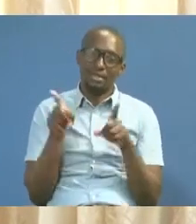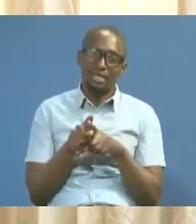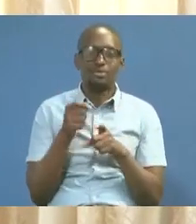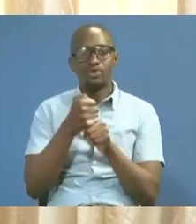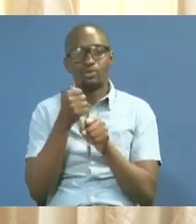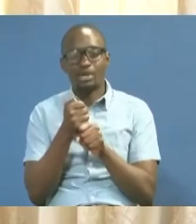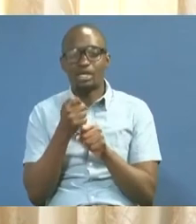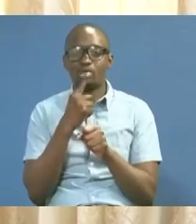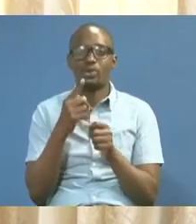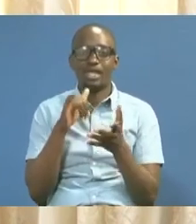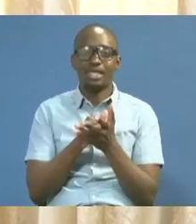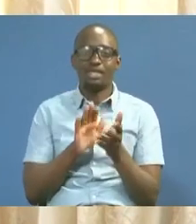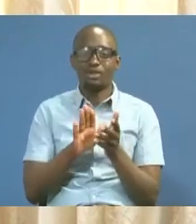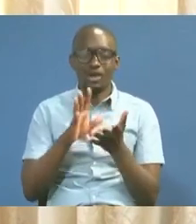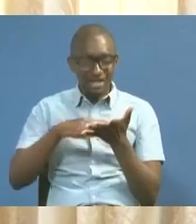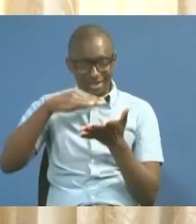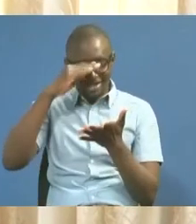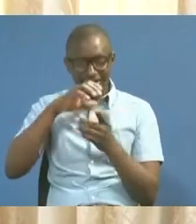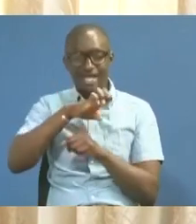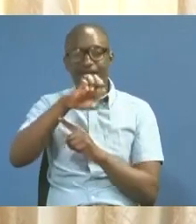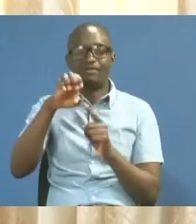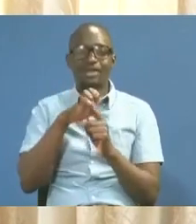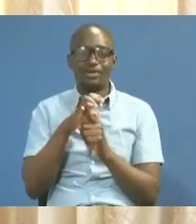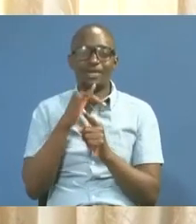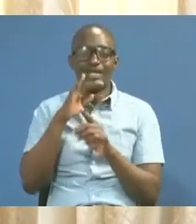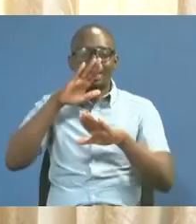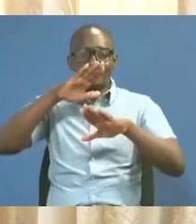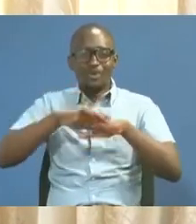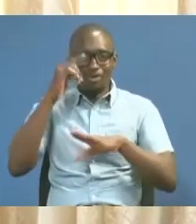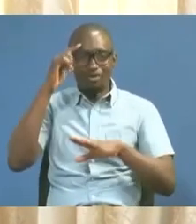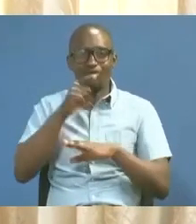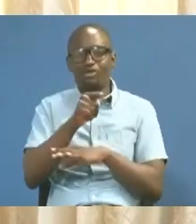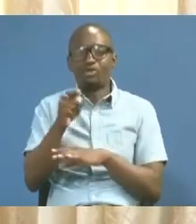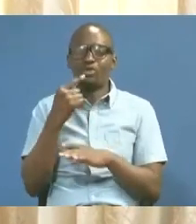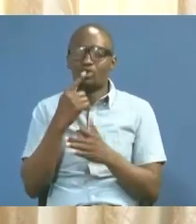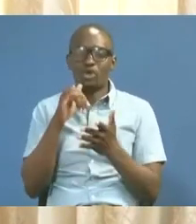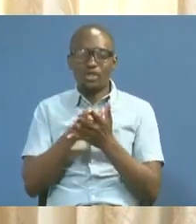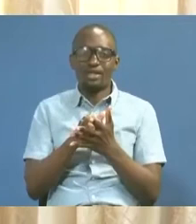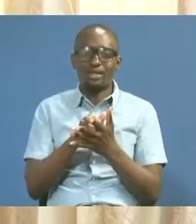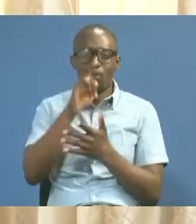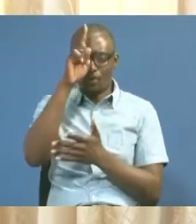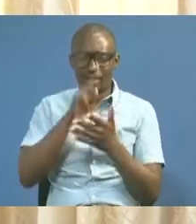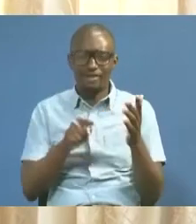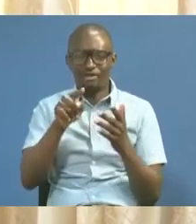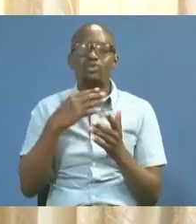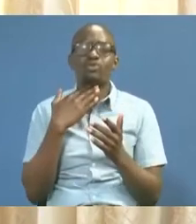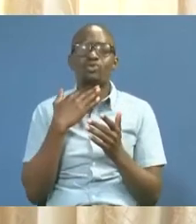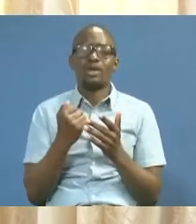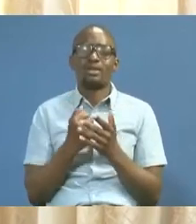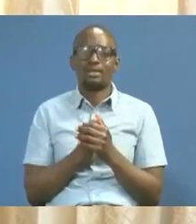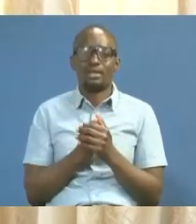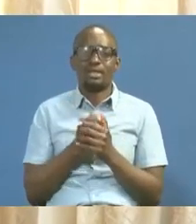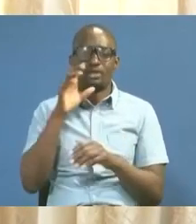make sure that your study environment is conducive for you, so that whatever you desire